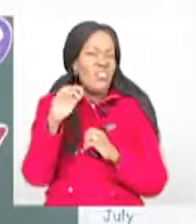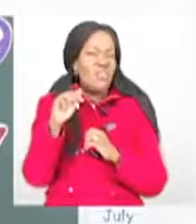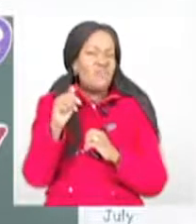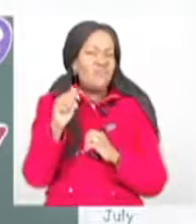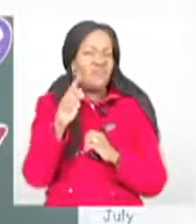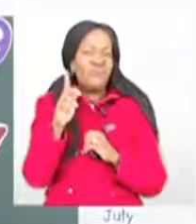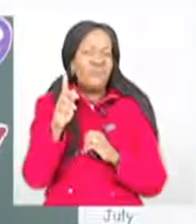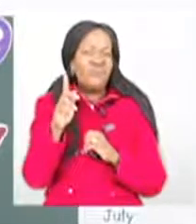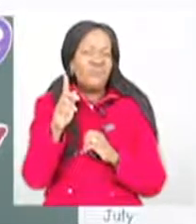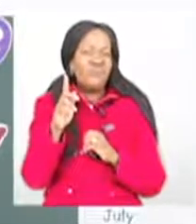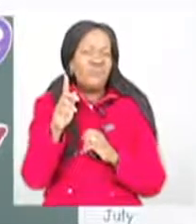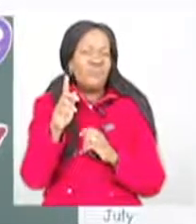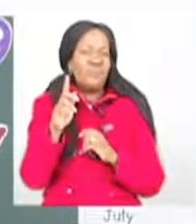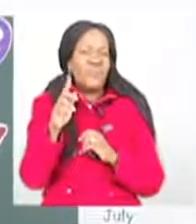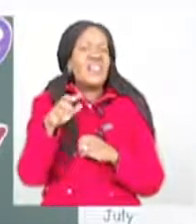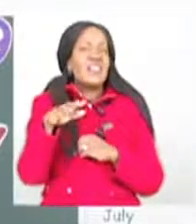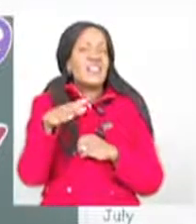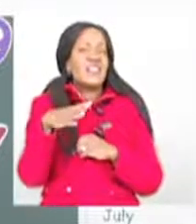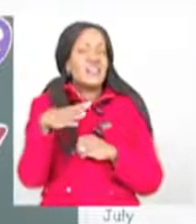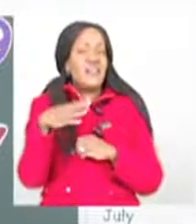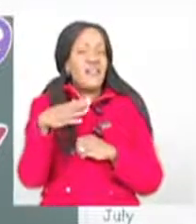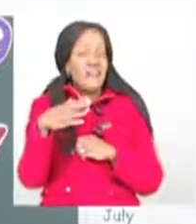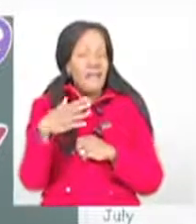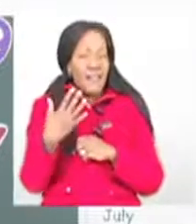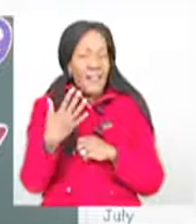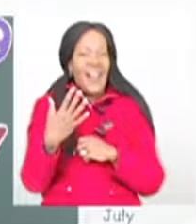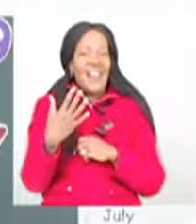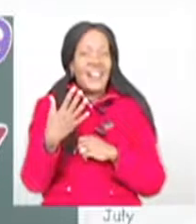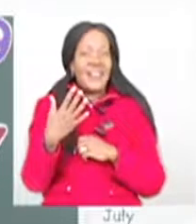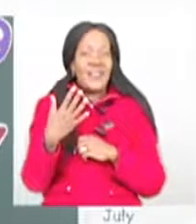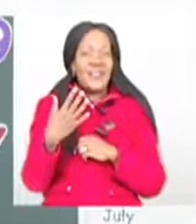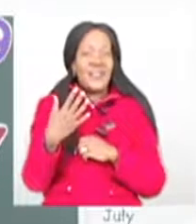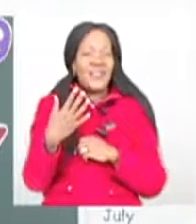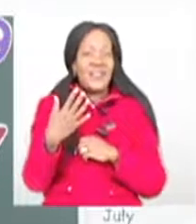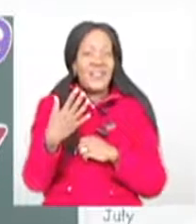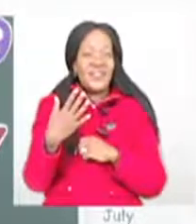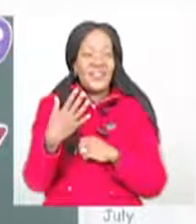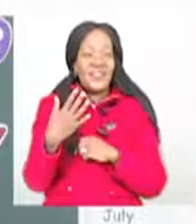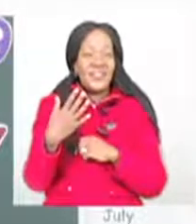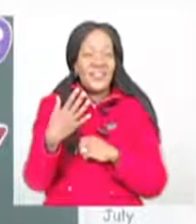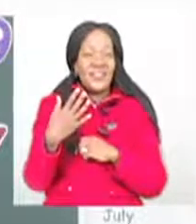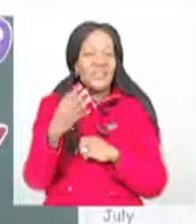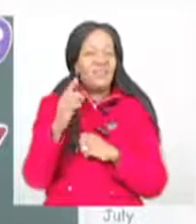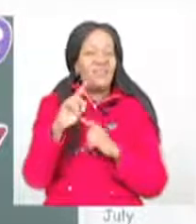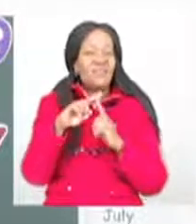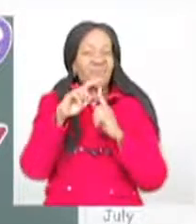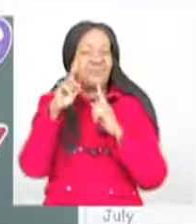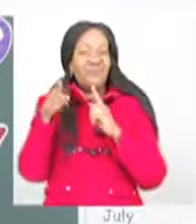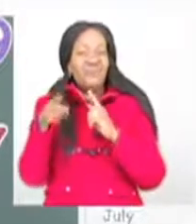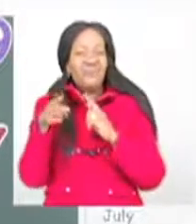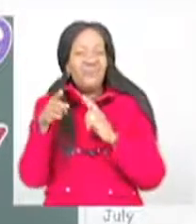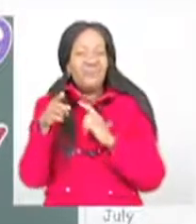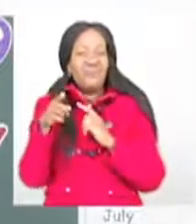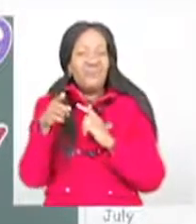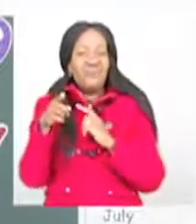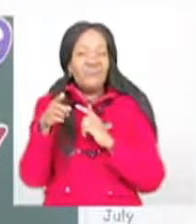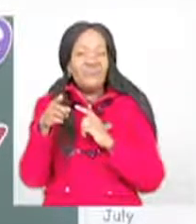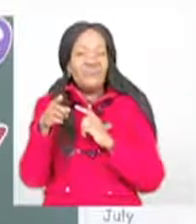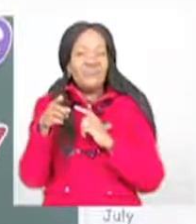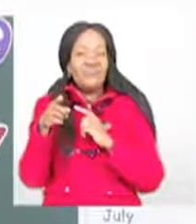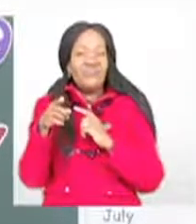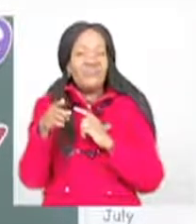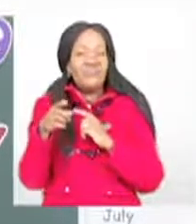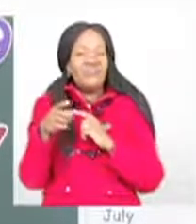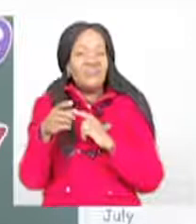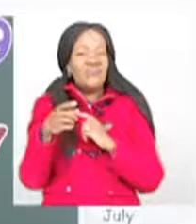number after 4 is 5. The following number after